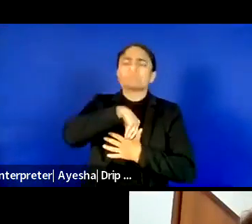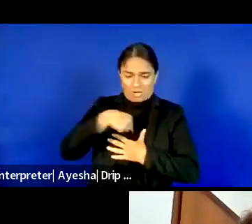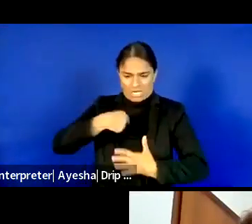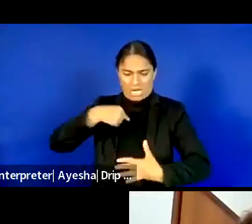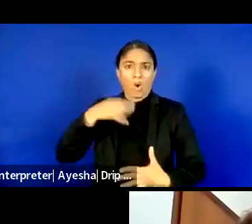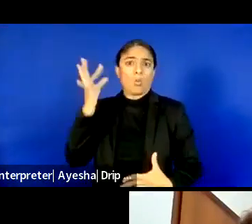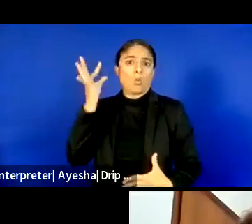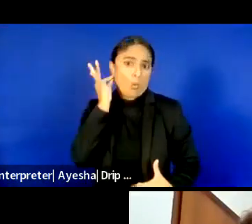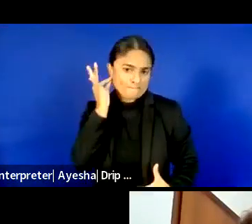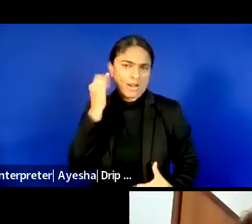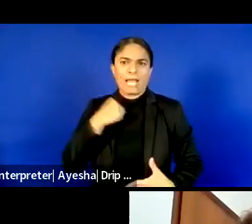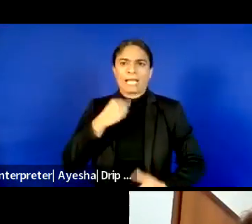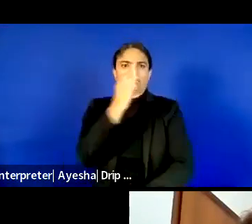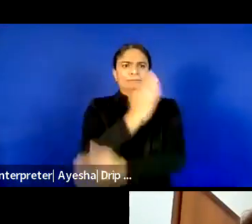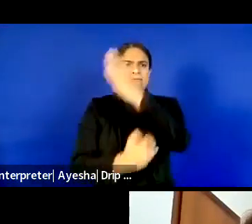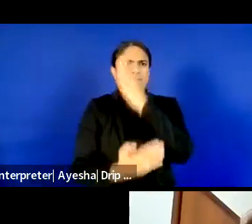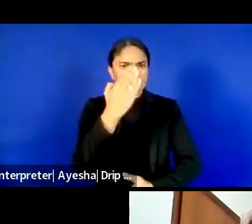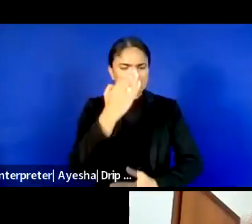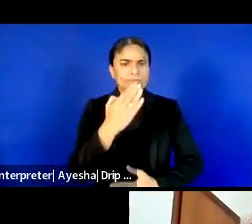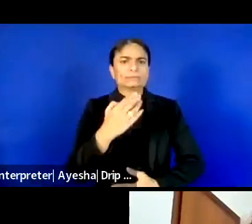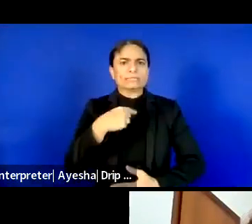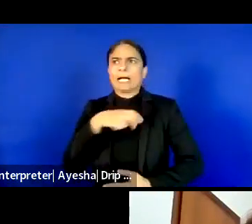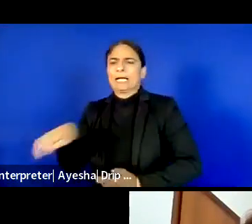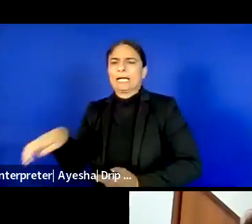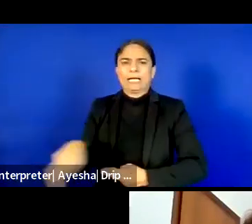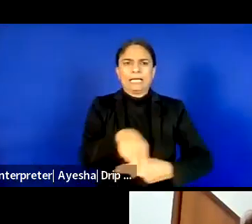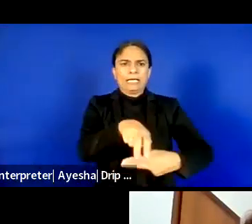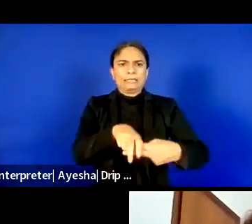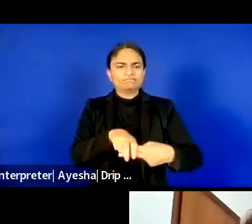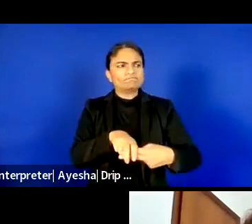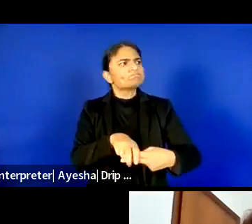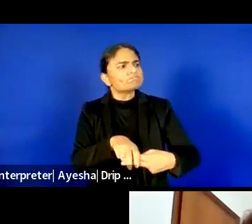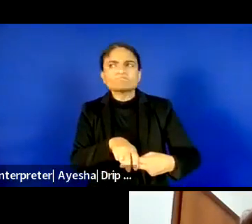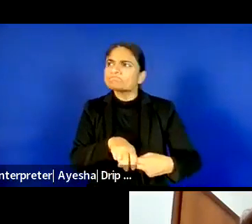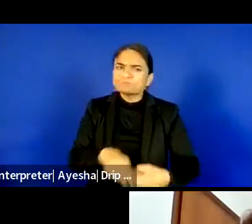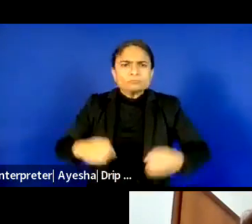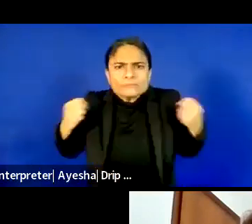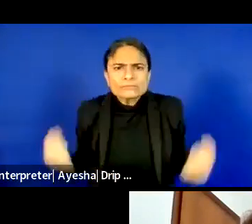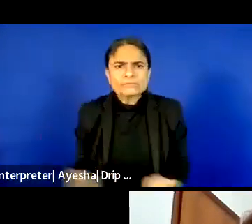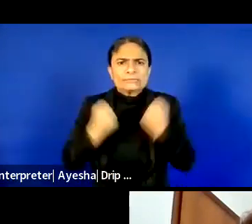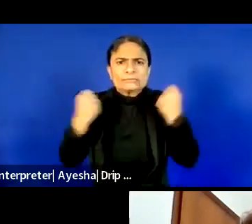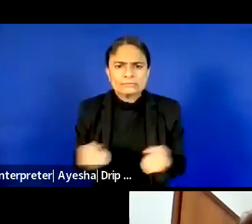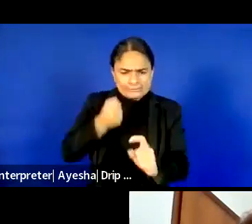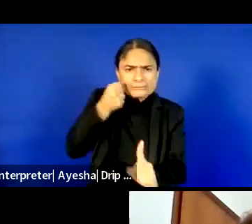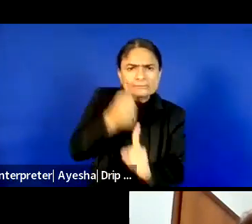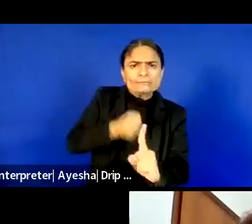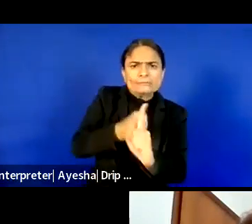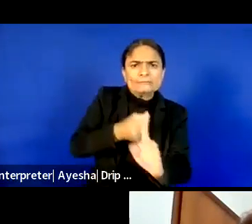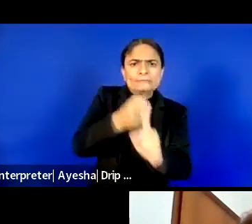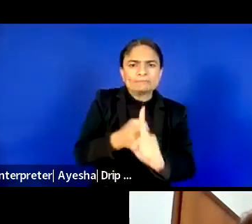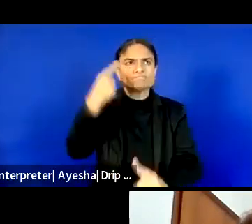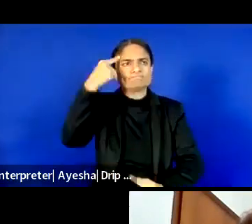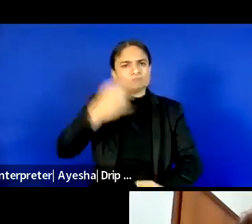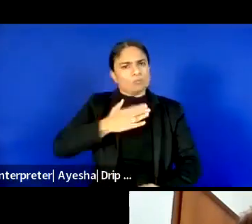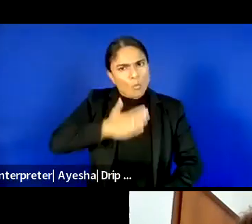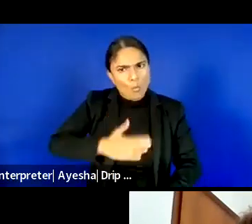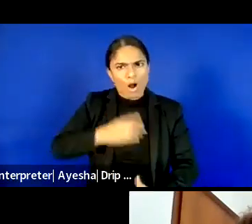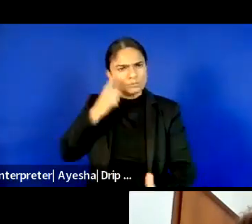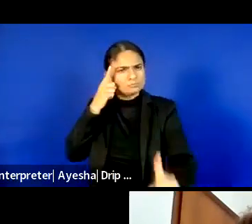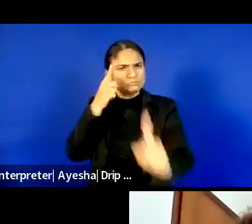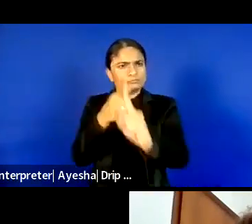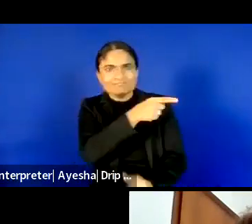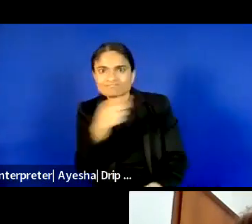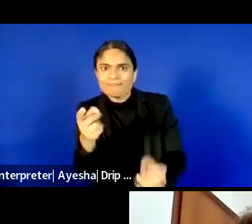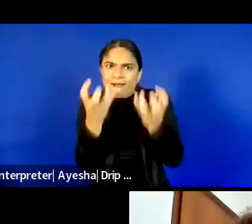ensure accessibility and inclusion. And I know many people in the room have their own experiences to share, their own reflections